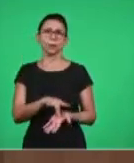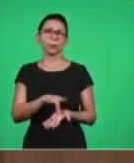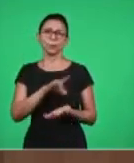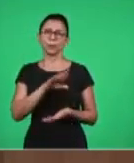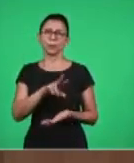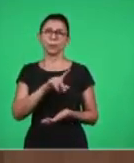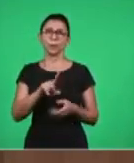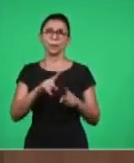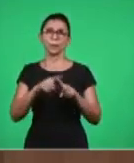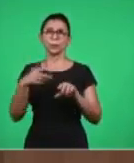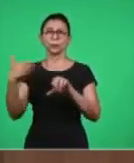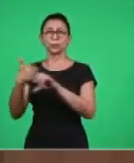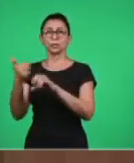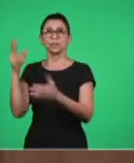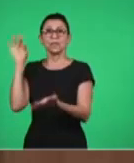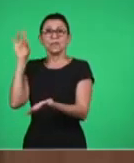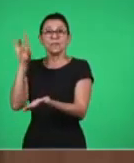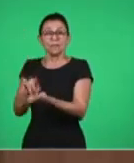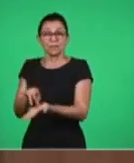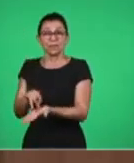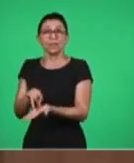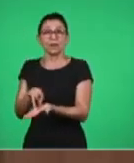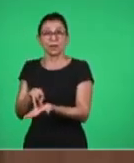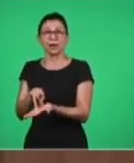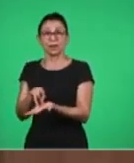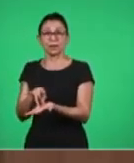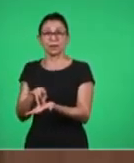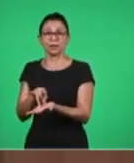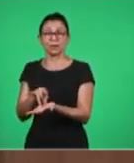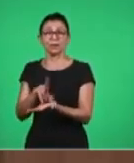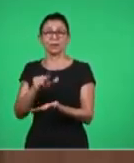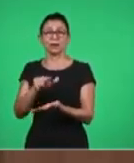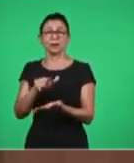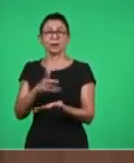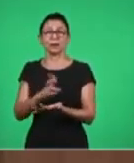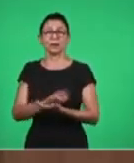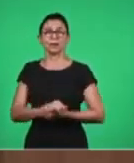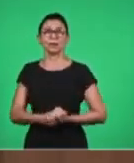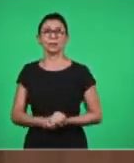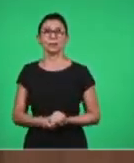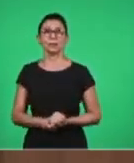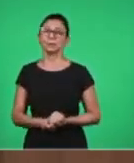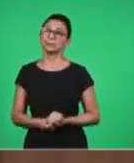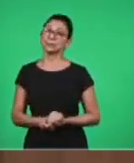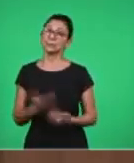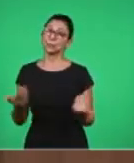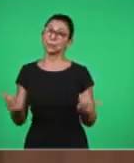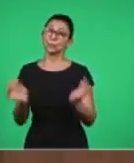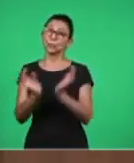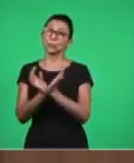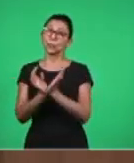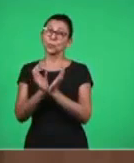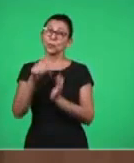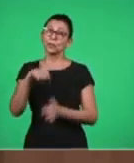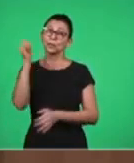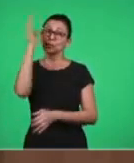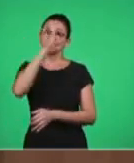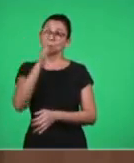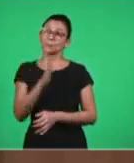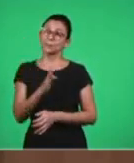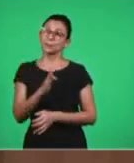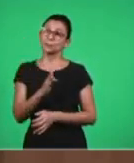true Christianity was the one that was delivered by a group from Brazil and the world